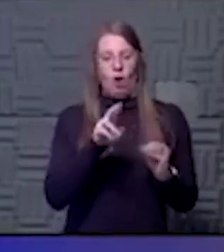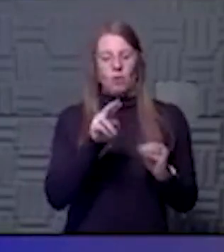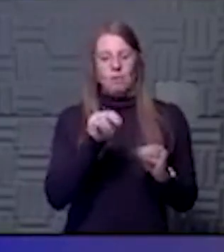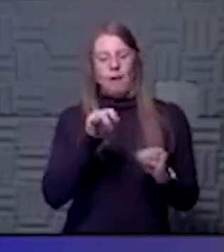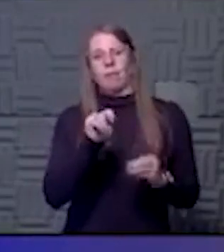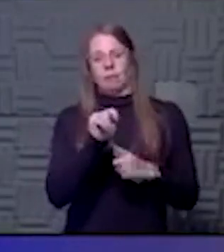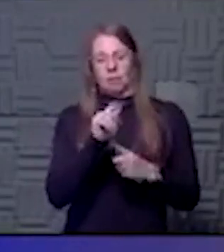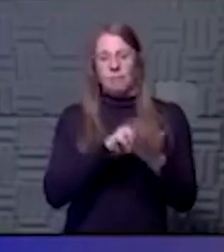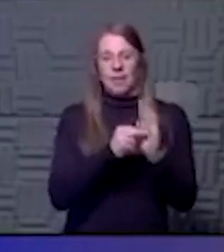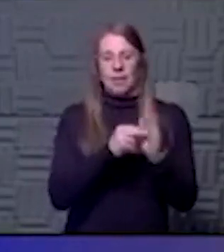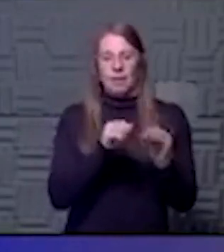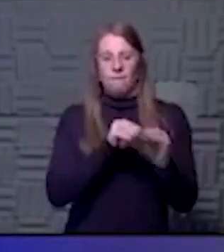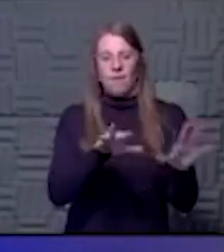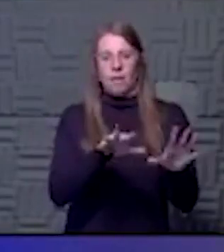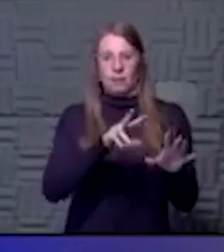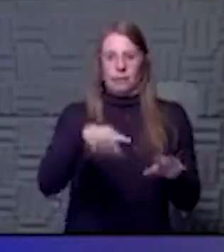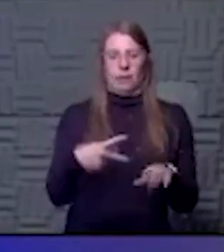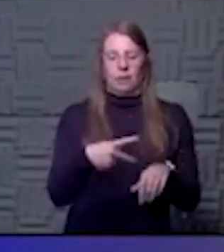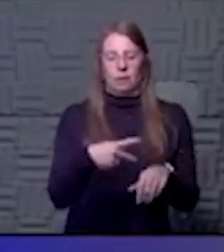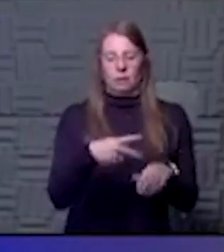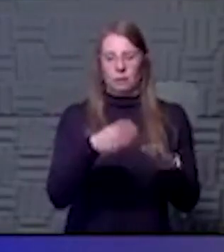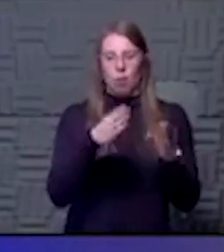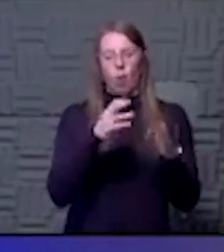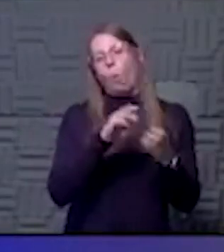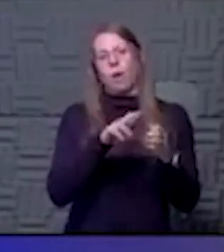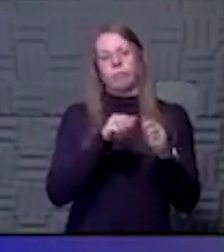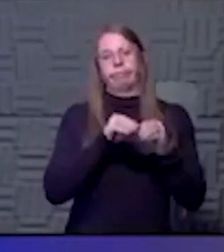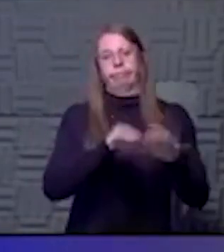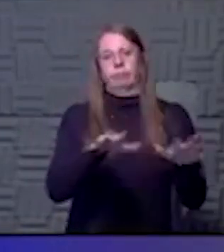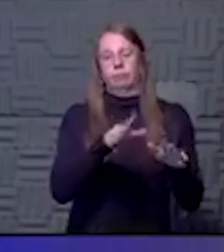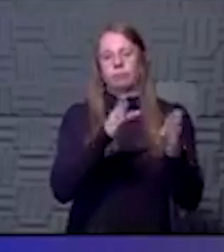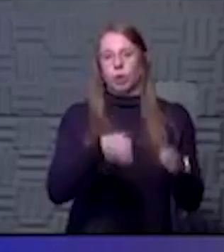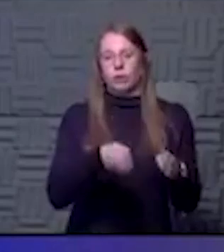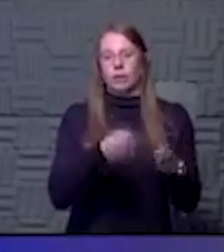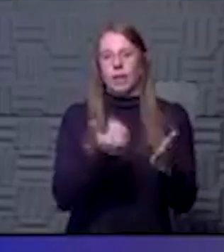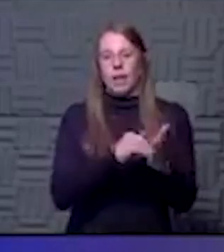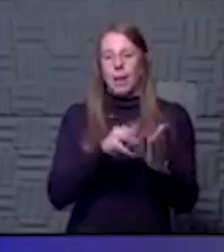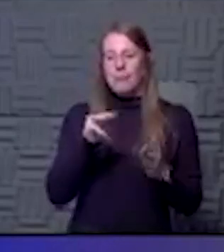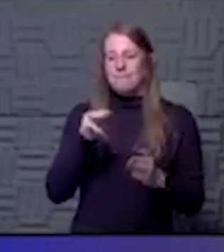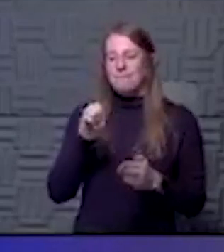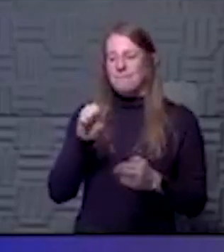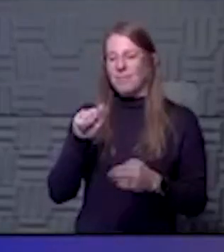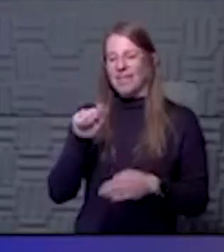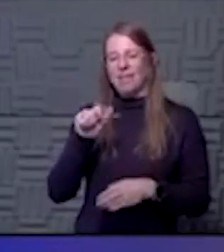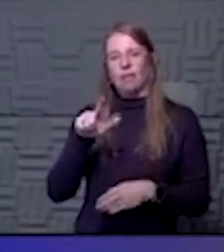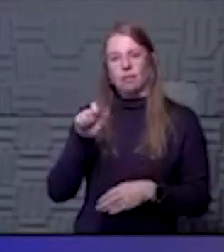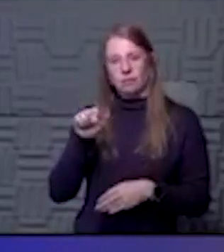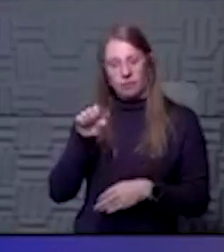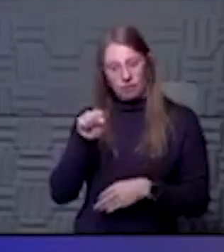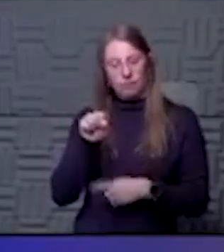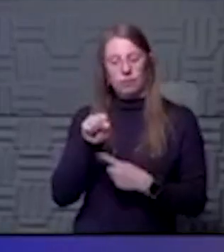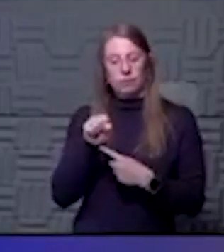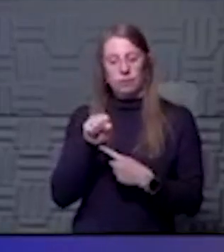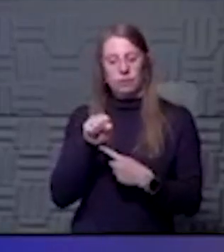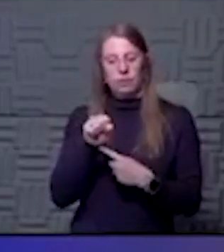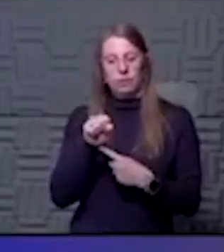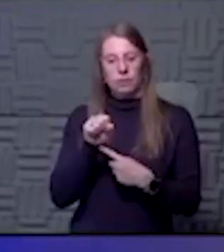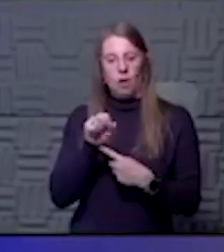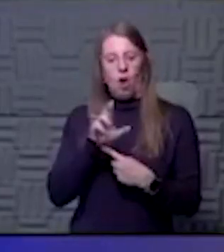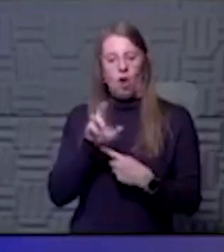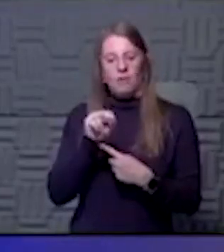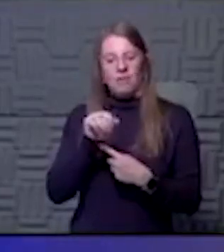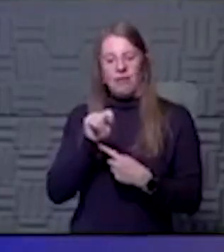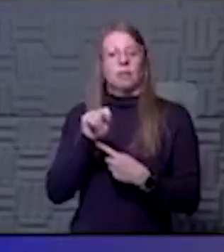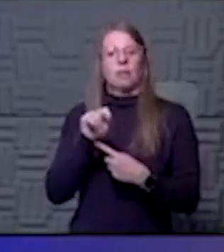And certainly for something that is truly airborne, like measles, we have talked about this, the R naught tends to be 12